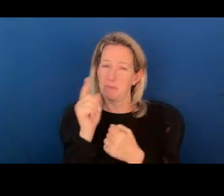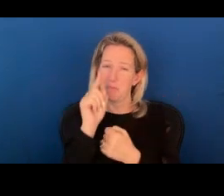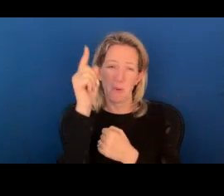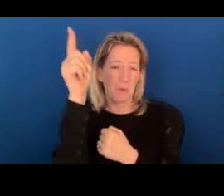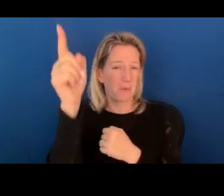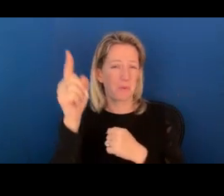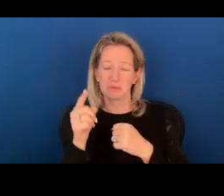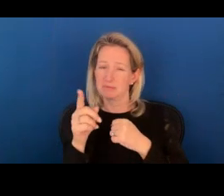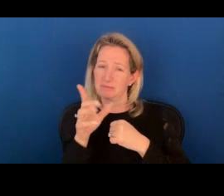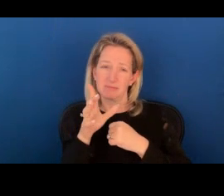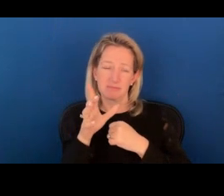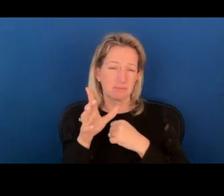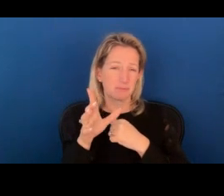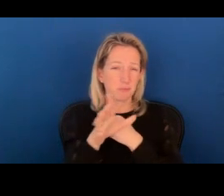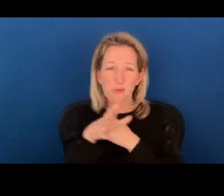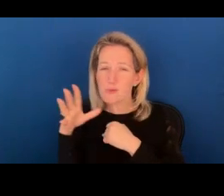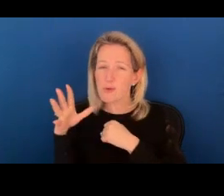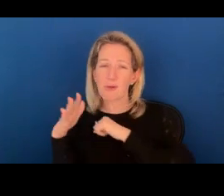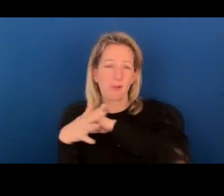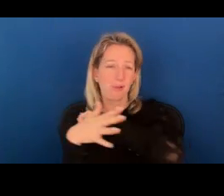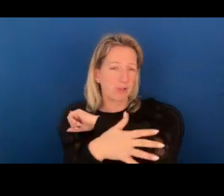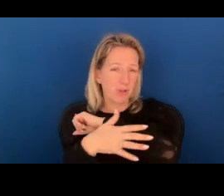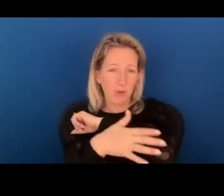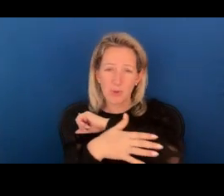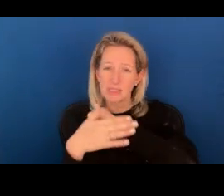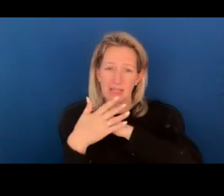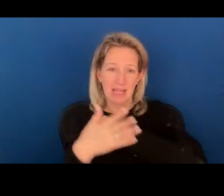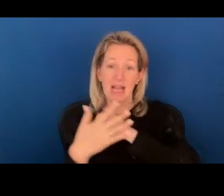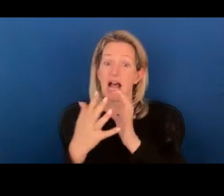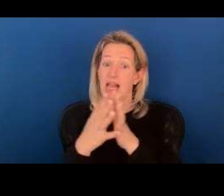There's a lot of challenges there, which you can ask me about. Next, please.